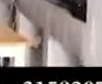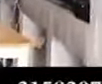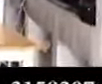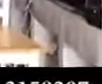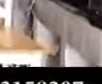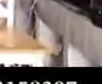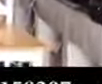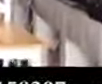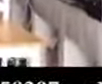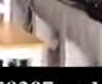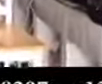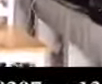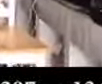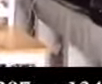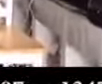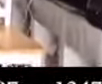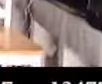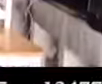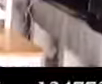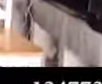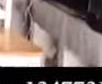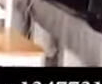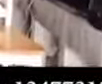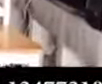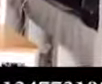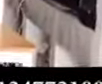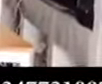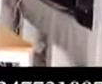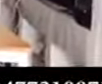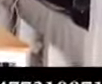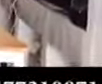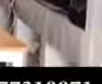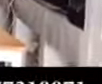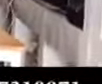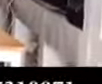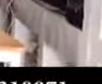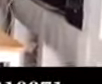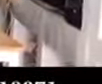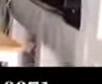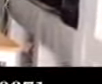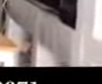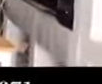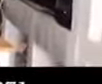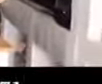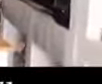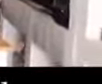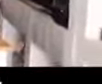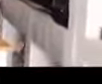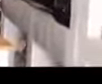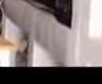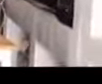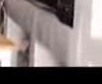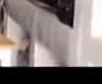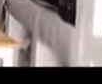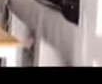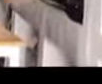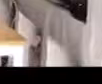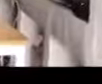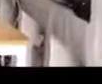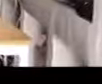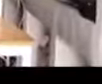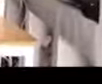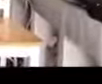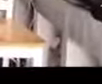xew xam ngeen ti ngeen di ñew fi ngeen di ñew skin care plus si bax rek lañu dox nak ay bax bax rek fu ne lañu dem ci rew mi di lañ indi rek nak products yu